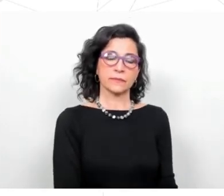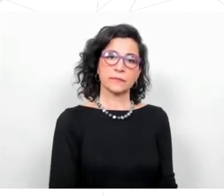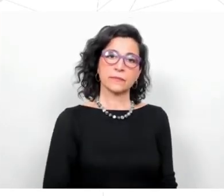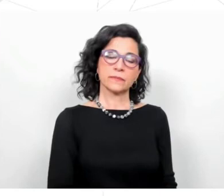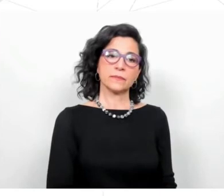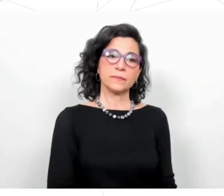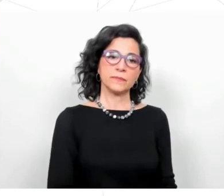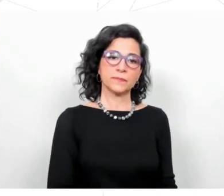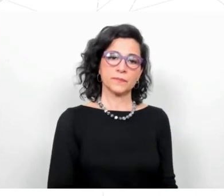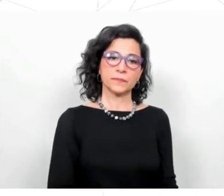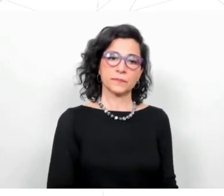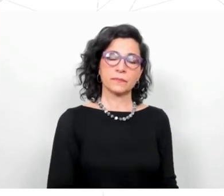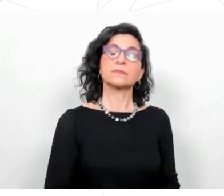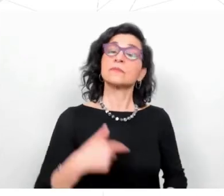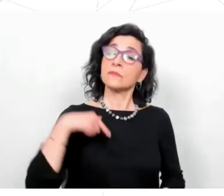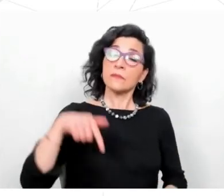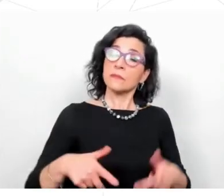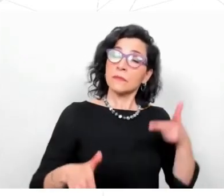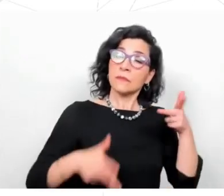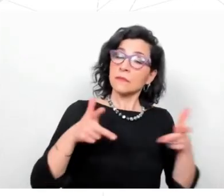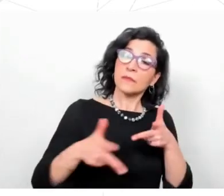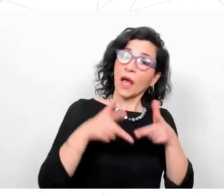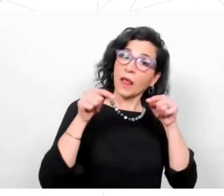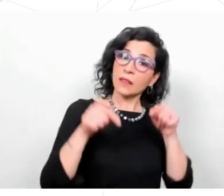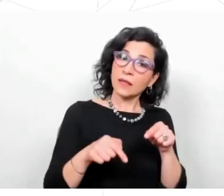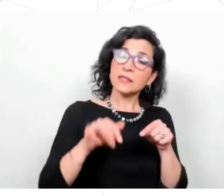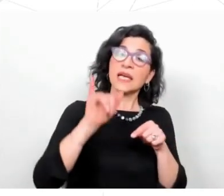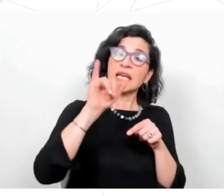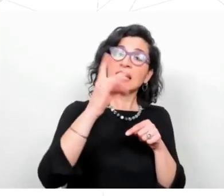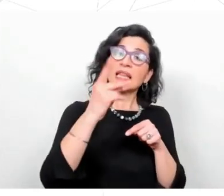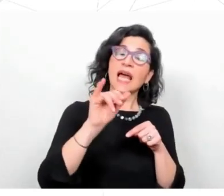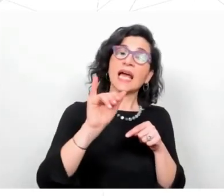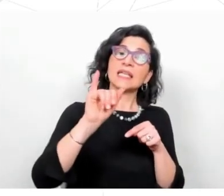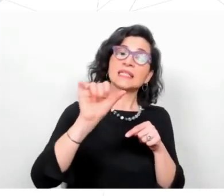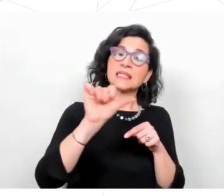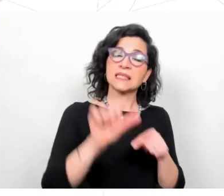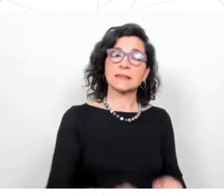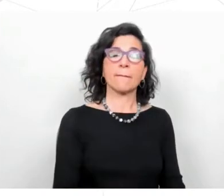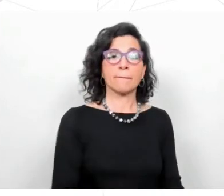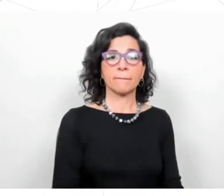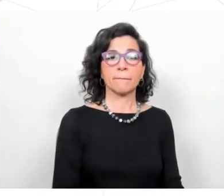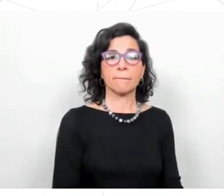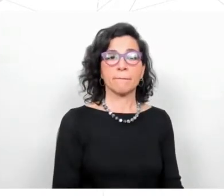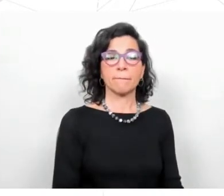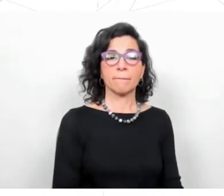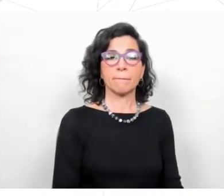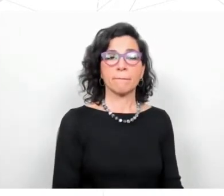All right. So what we're going to talk about next is eye gaze. And what this will do is this